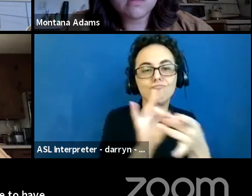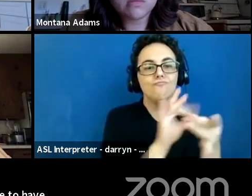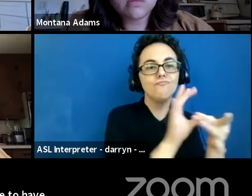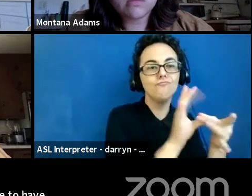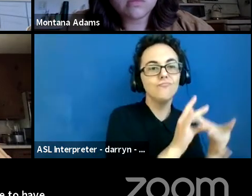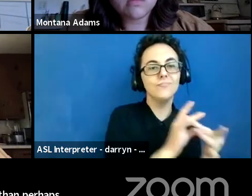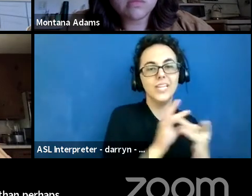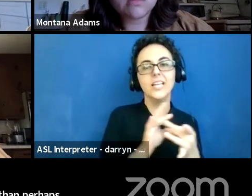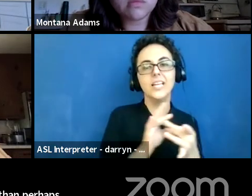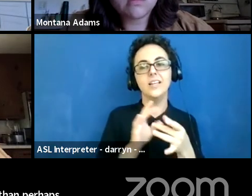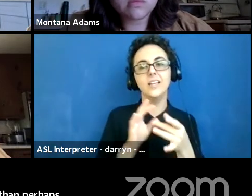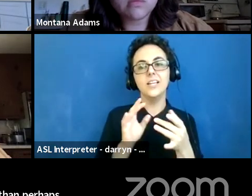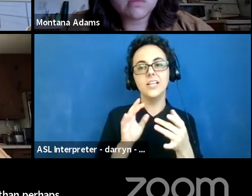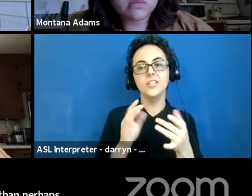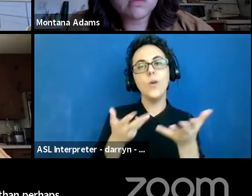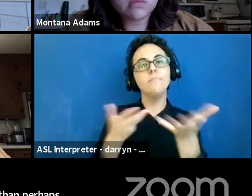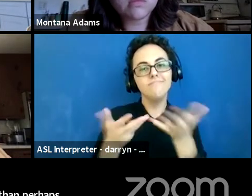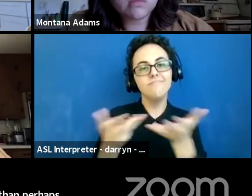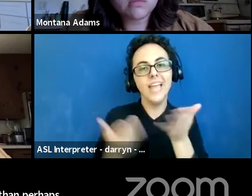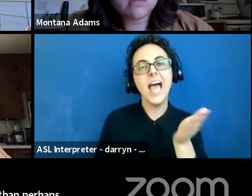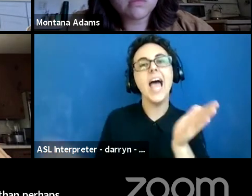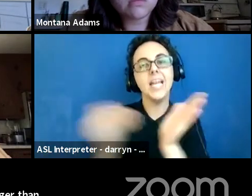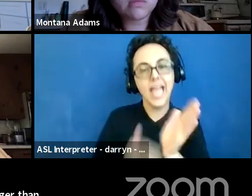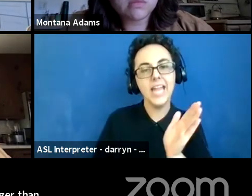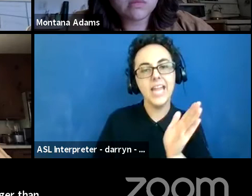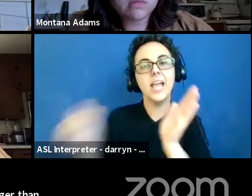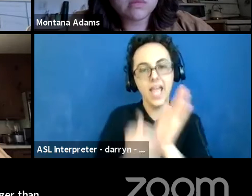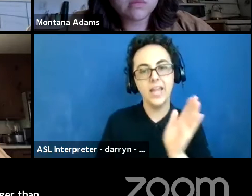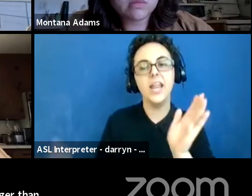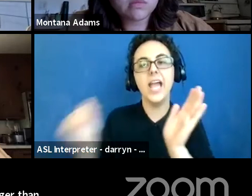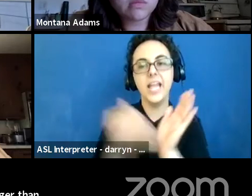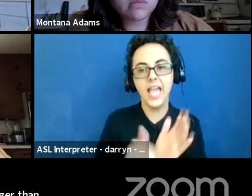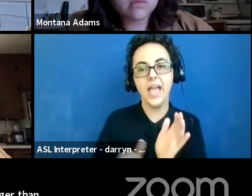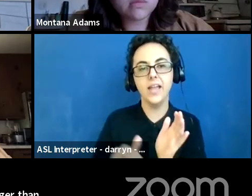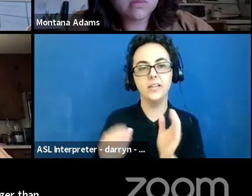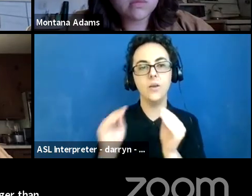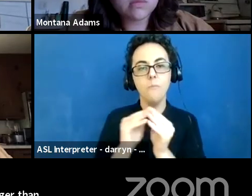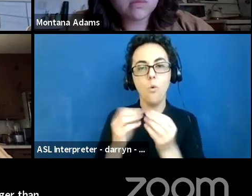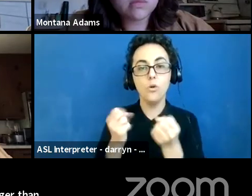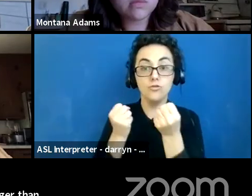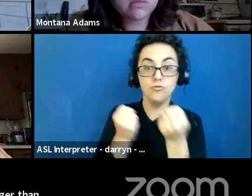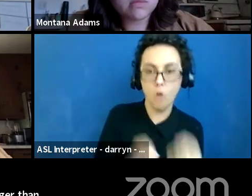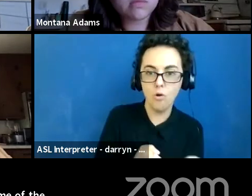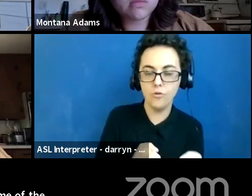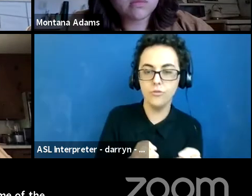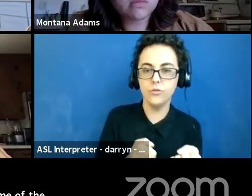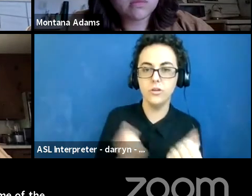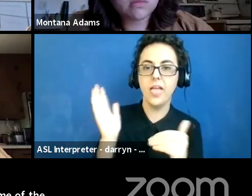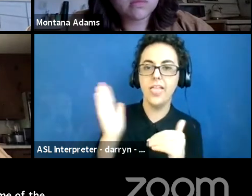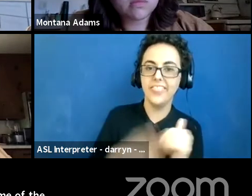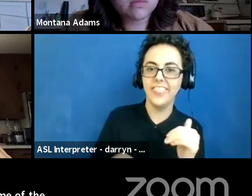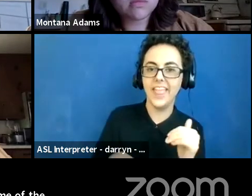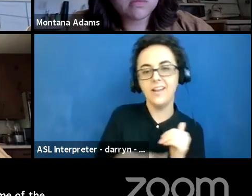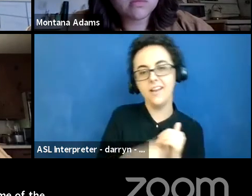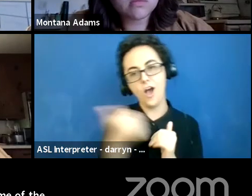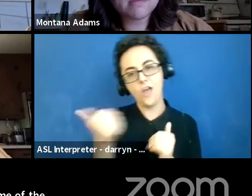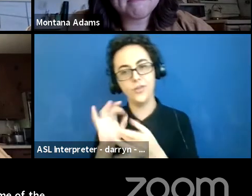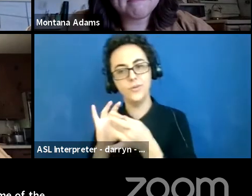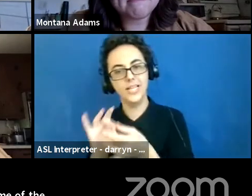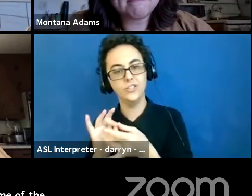than perhaps in other situations. Those are some of the things that I've been ruminating on, if you